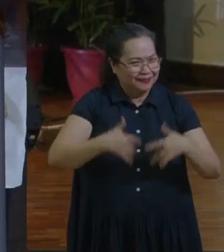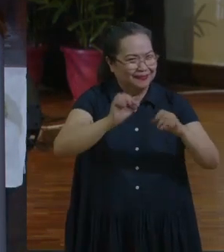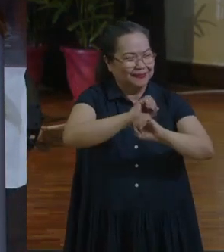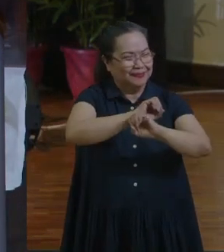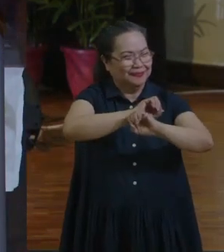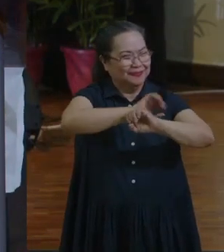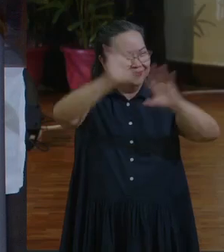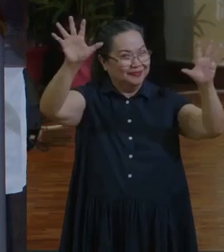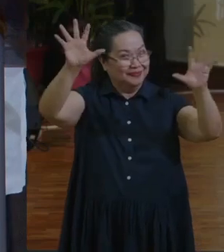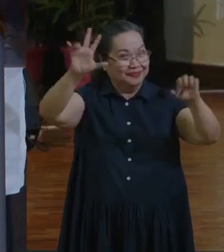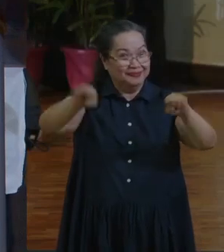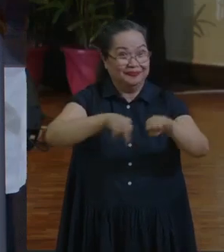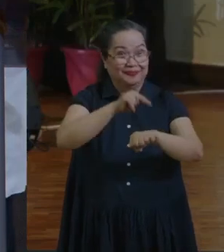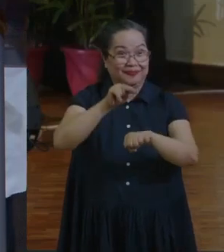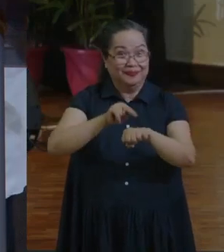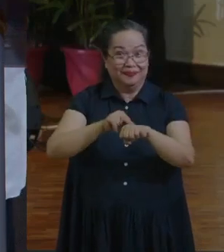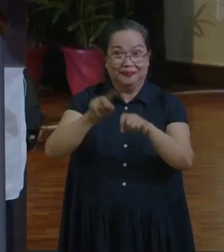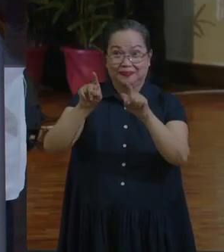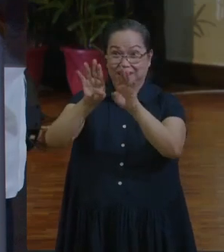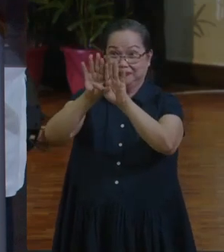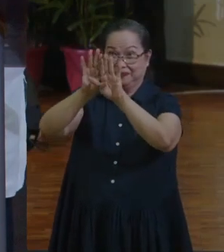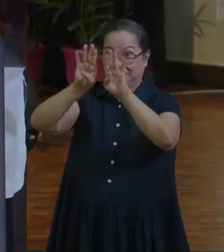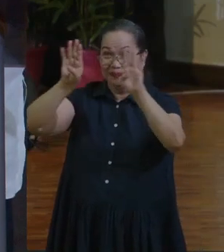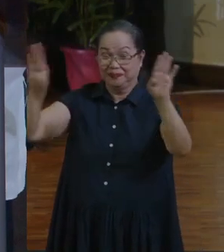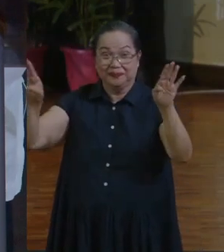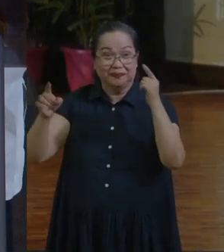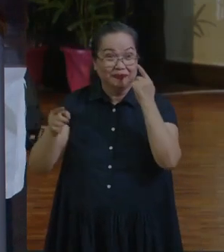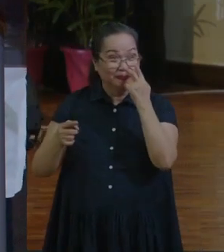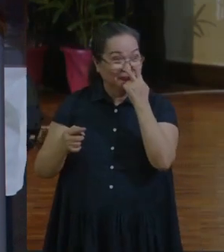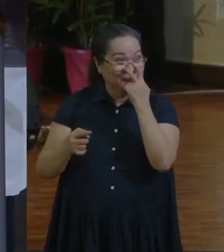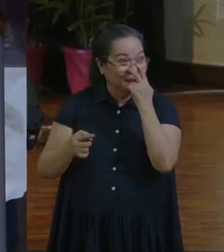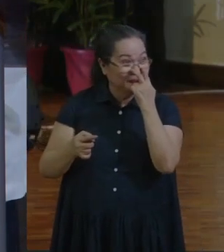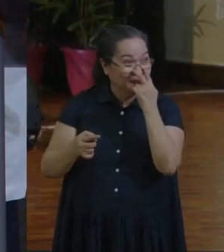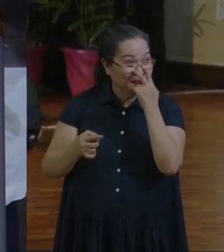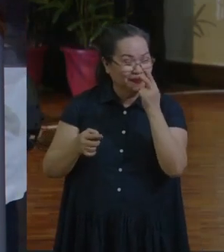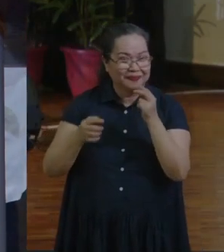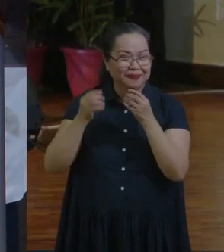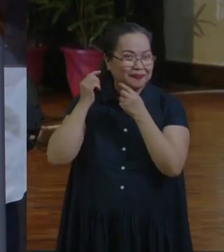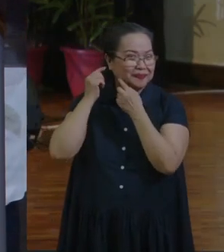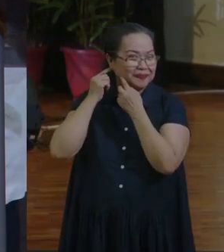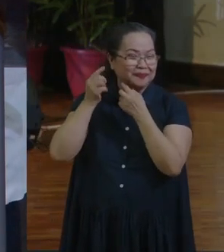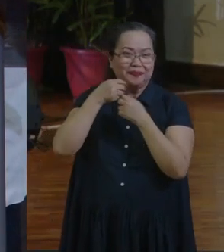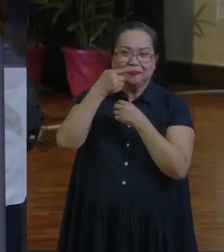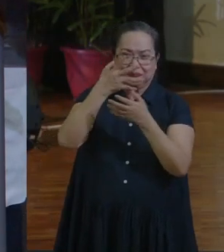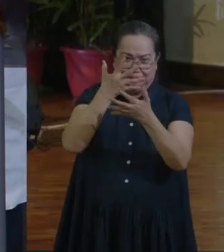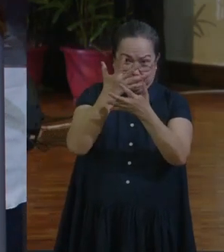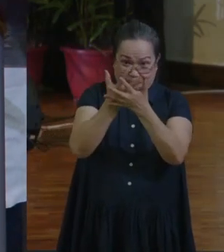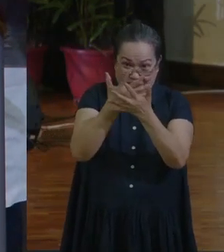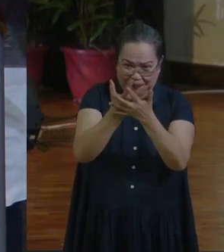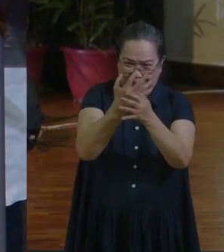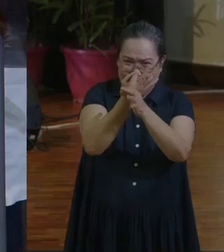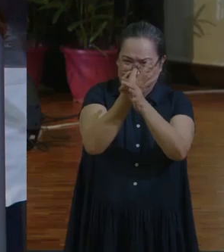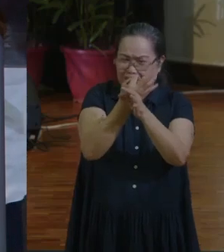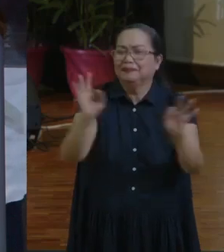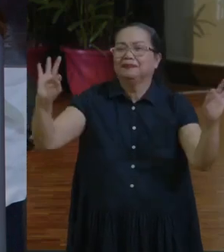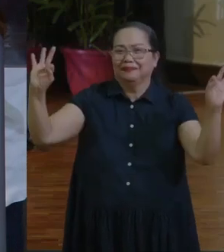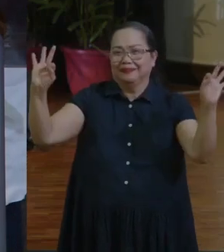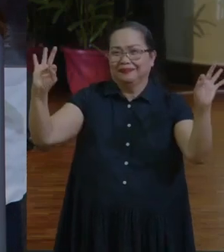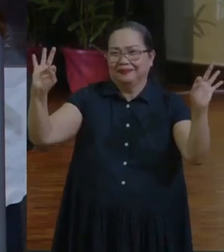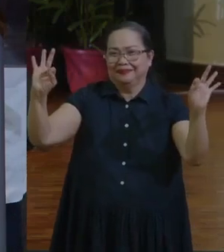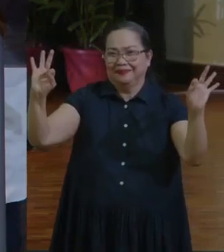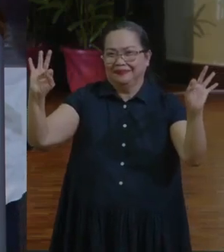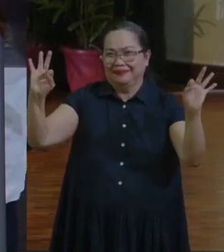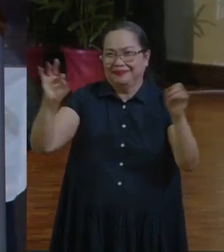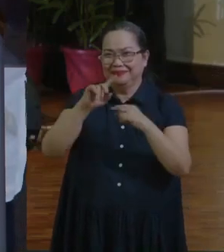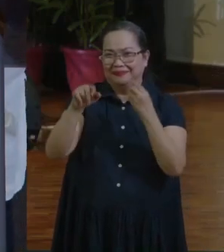nations. Pansinin niyo ito, to open the eyes that are blind, to bring out the prisoners from the dungeon, from the